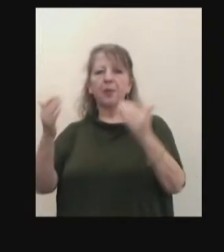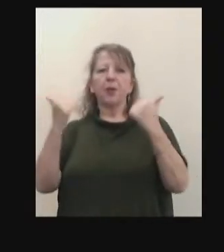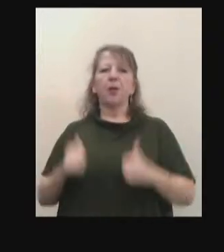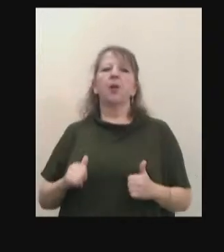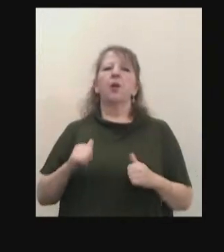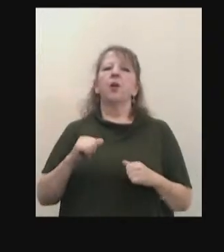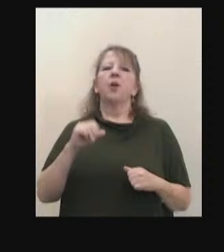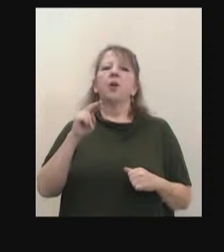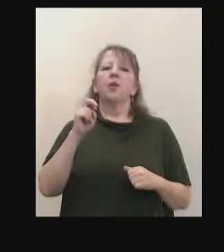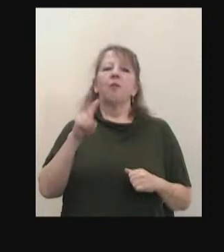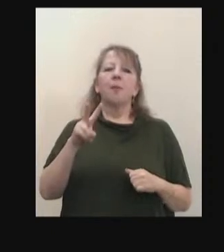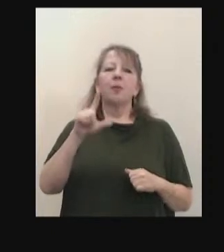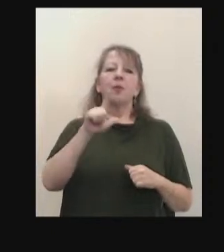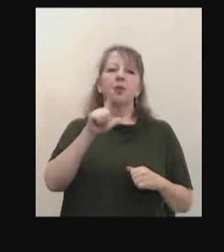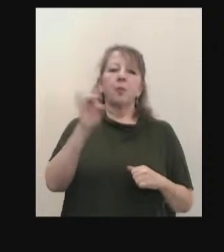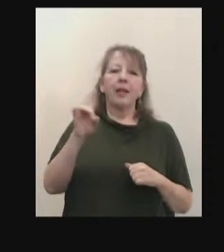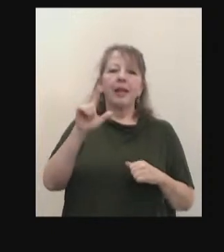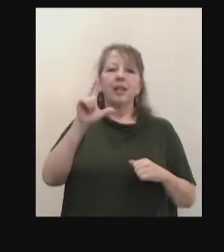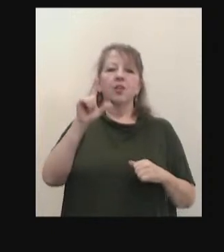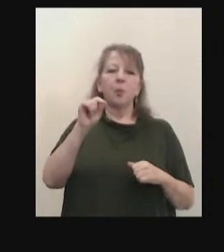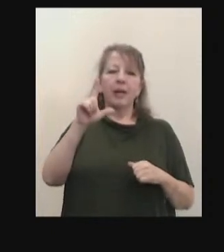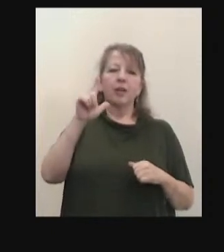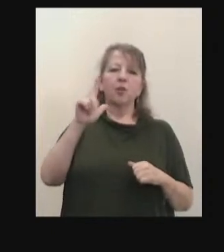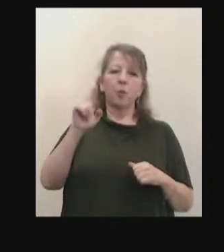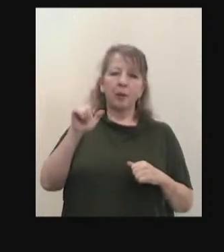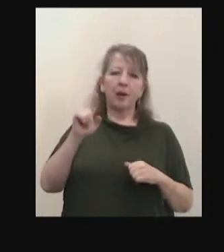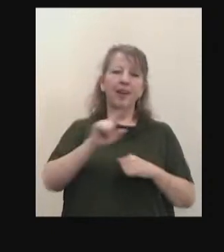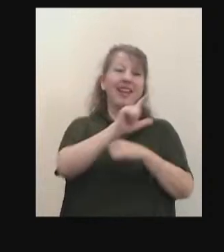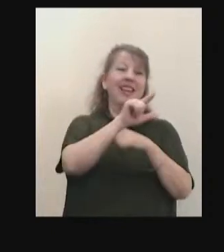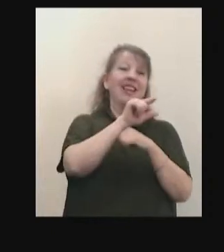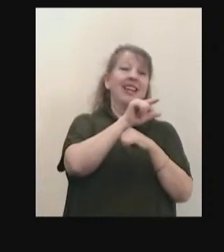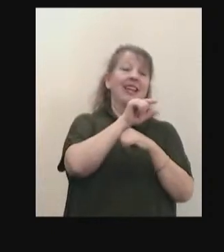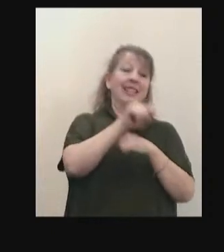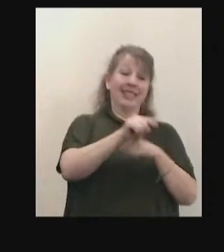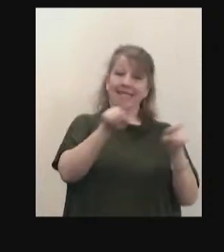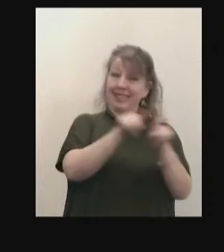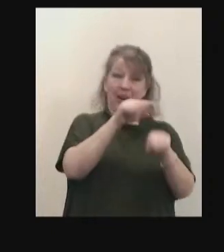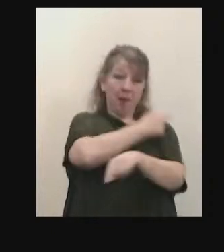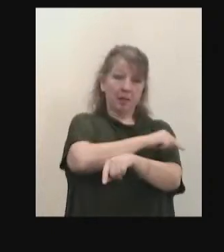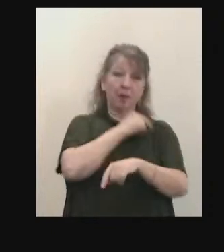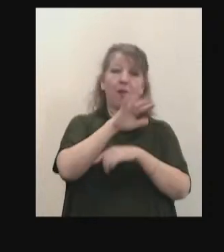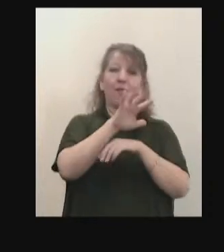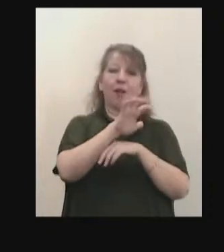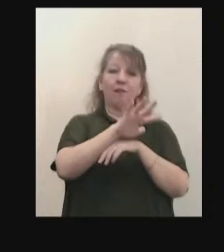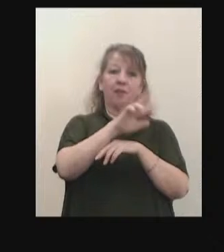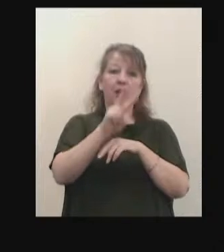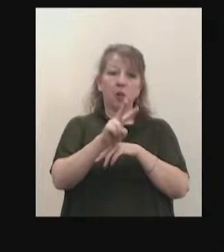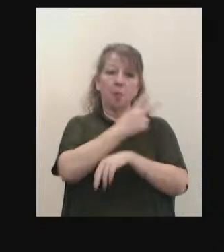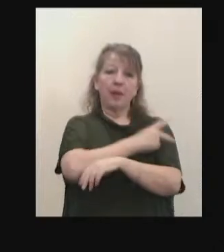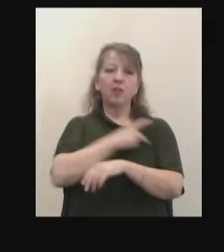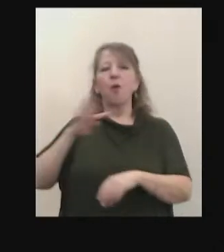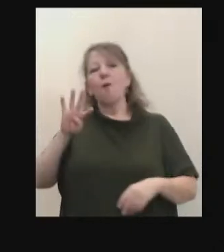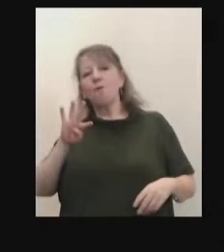2021, ECMC had 552 patients, 47 in the ICU.